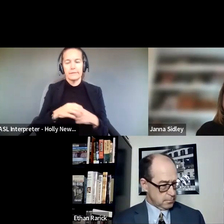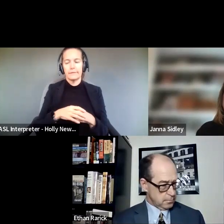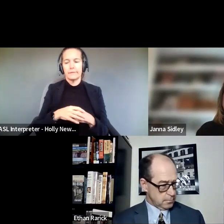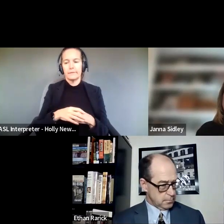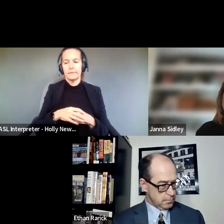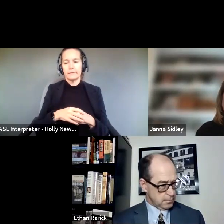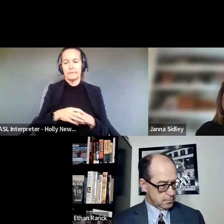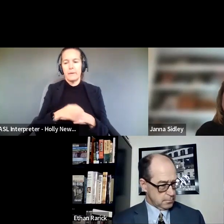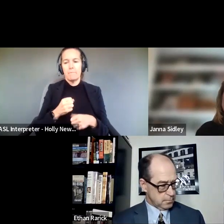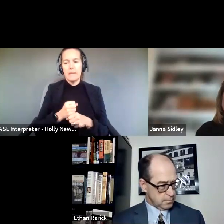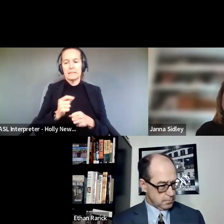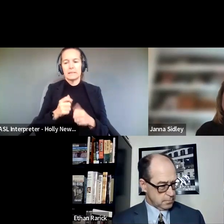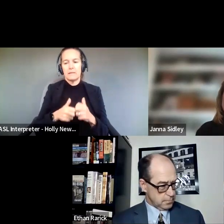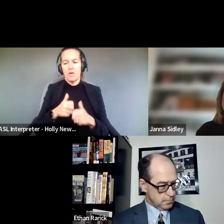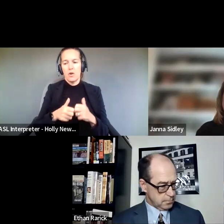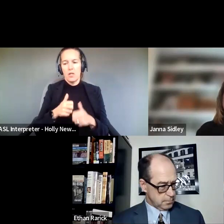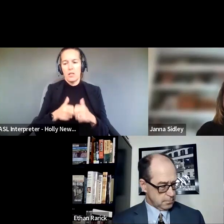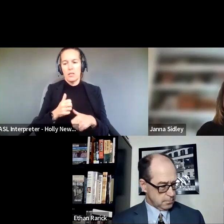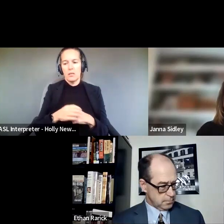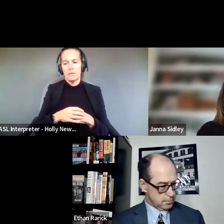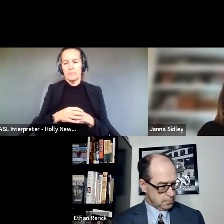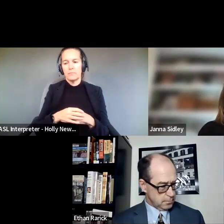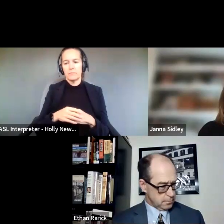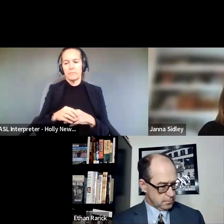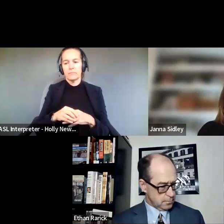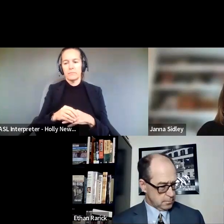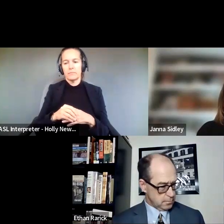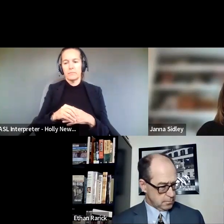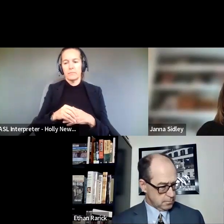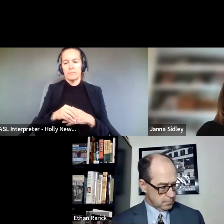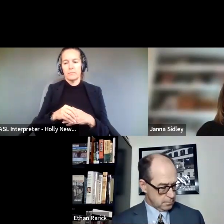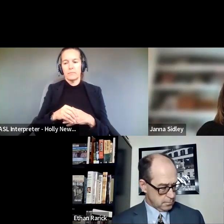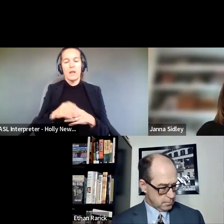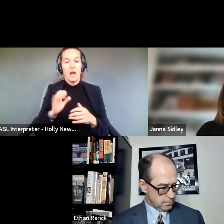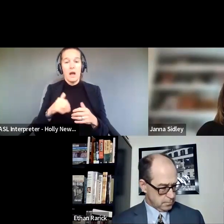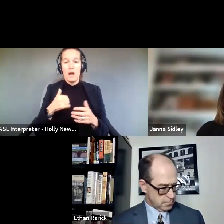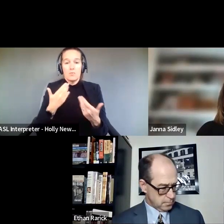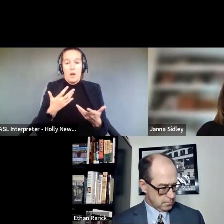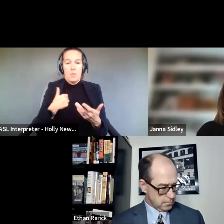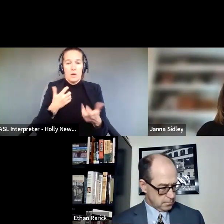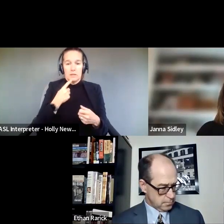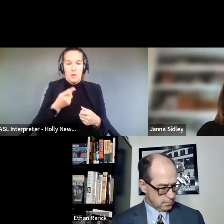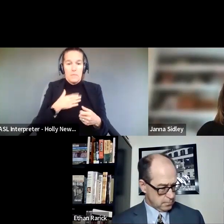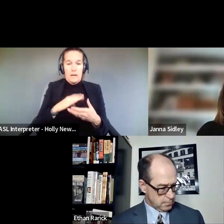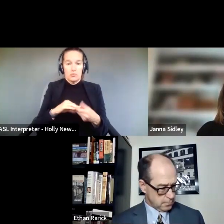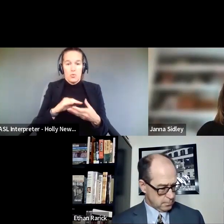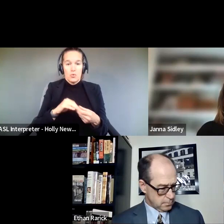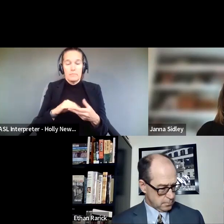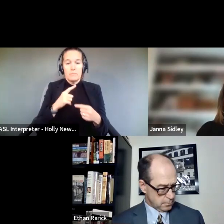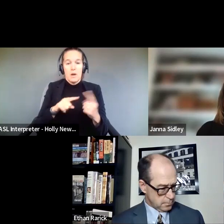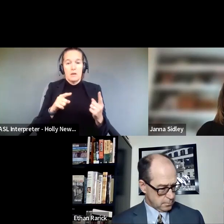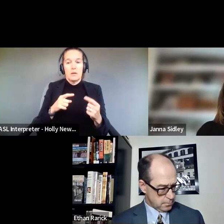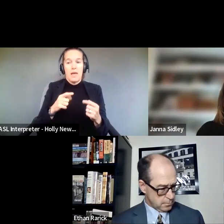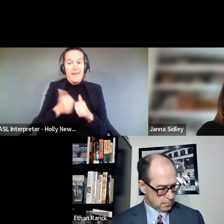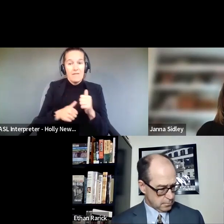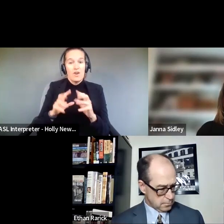it difficult. And I'm not here to tell you what to do. I'm here to tell you what my story is, because every family